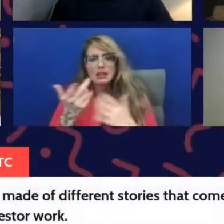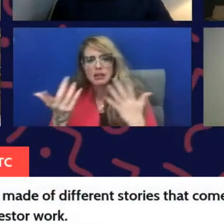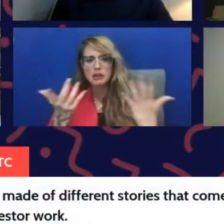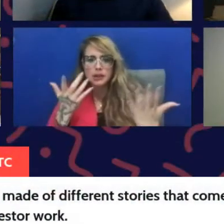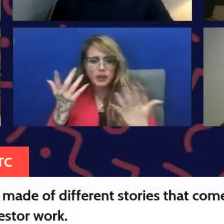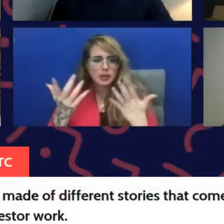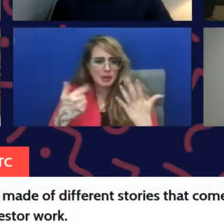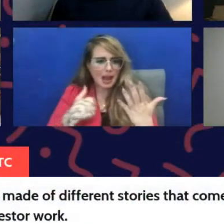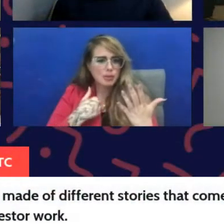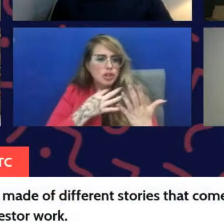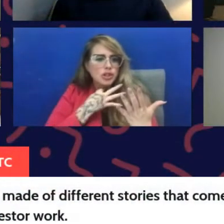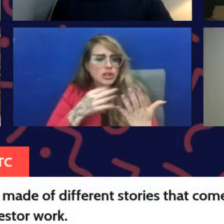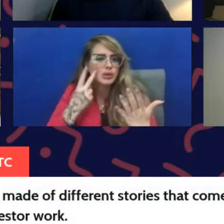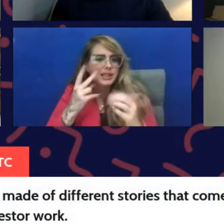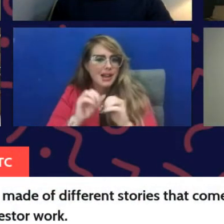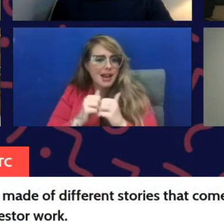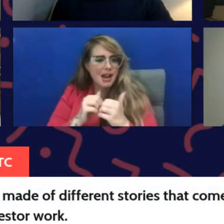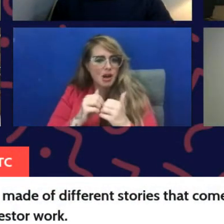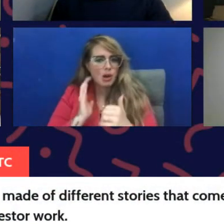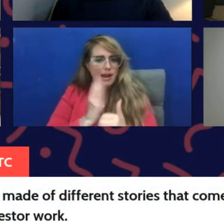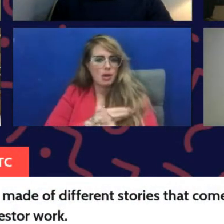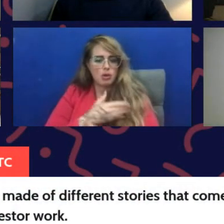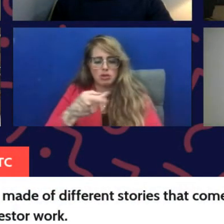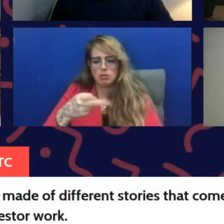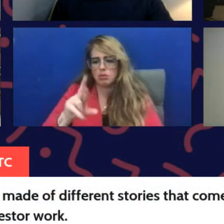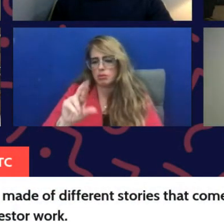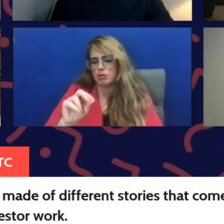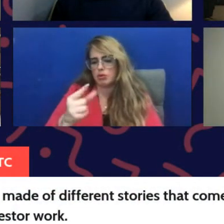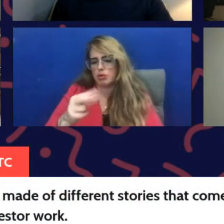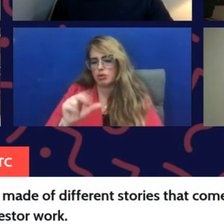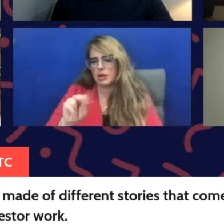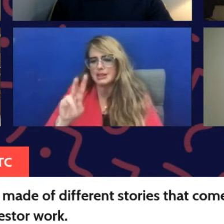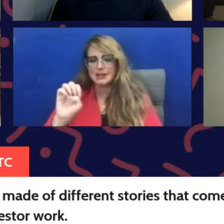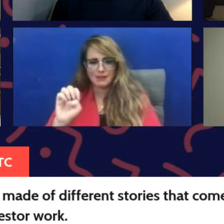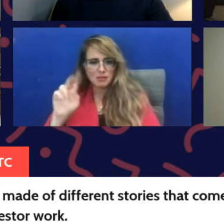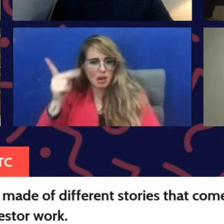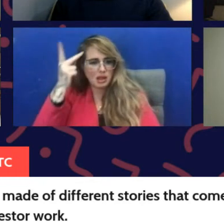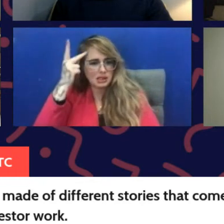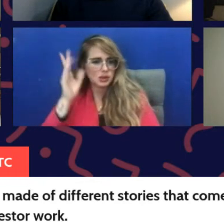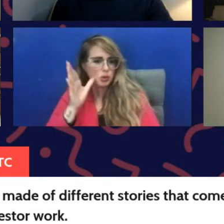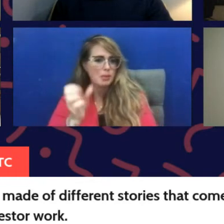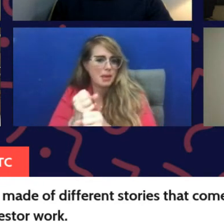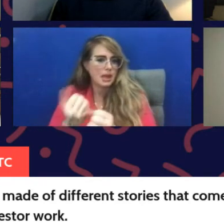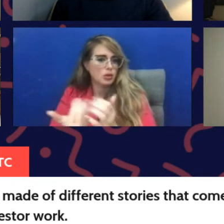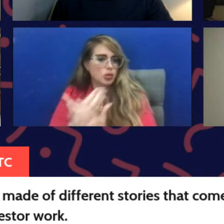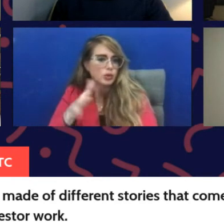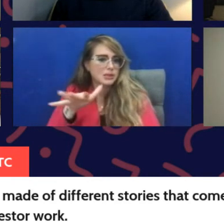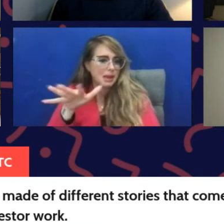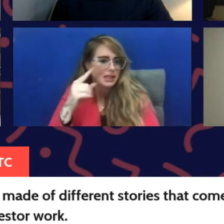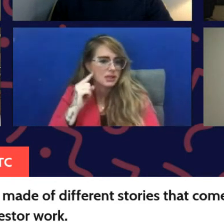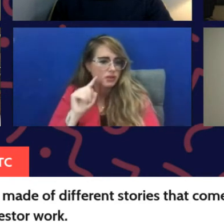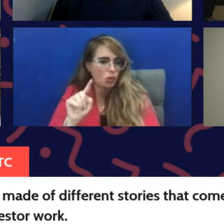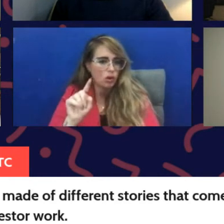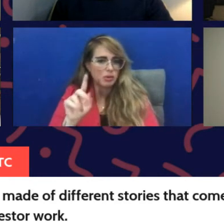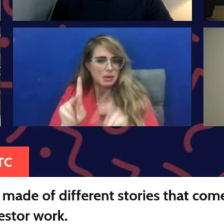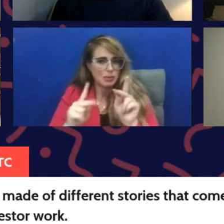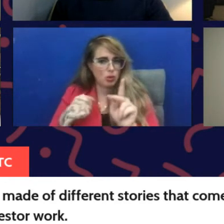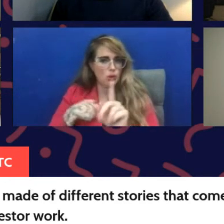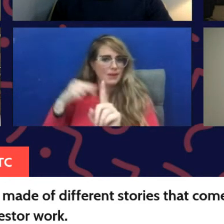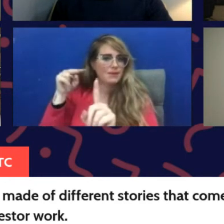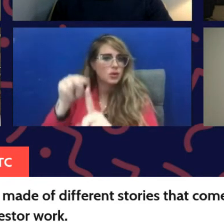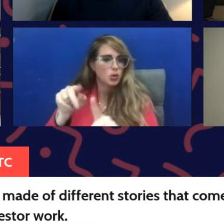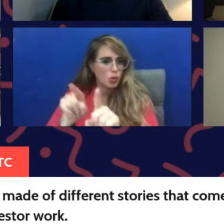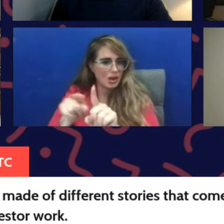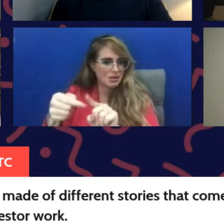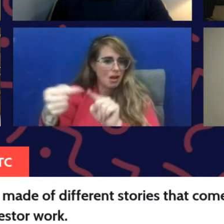I'm curious in seeing how our progressive politics actually creates space for those who are, who we may view as completely